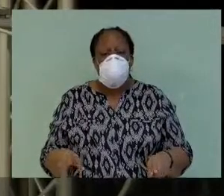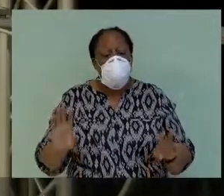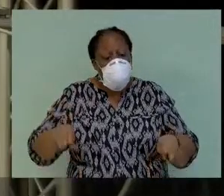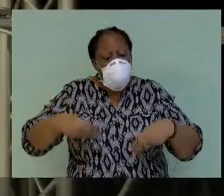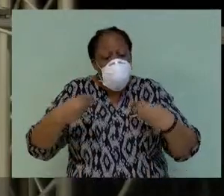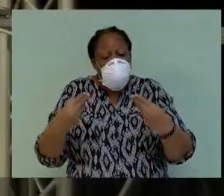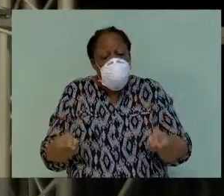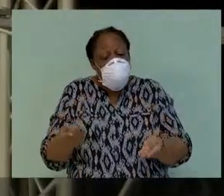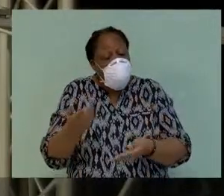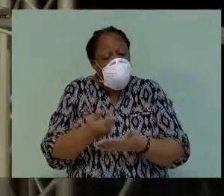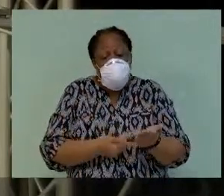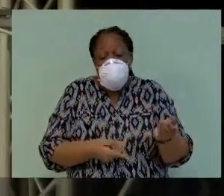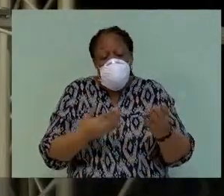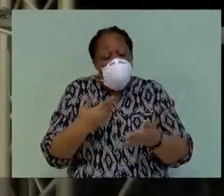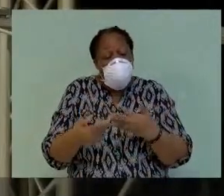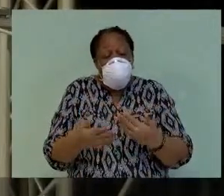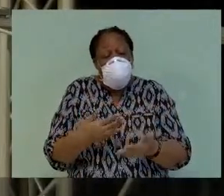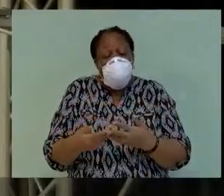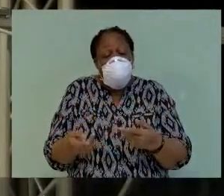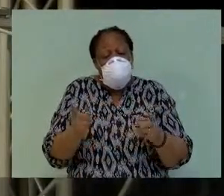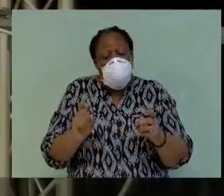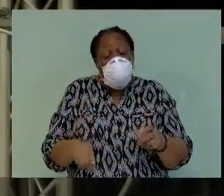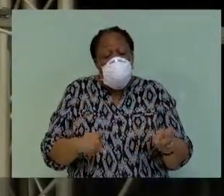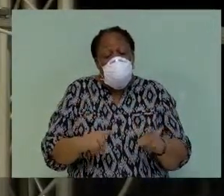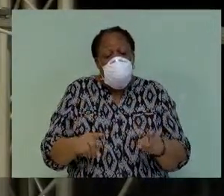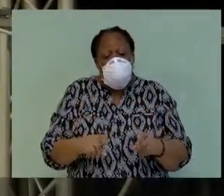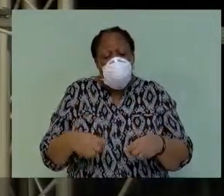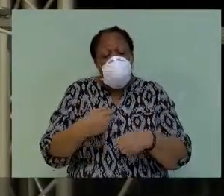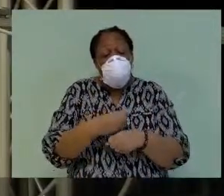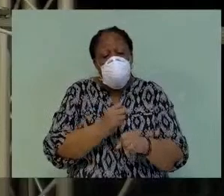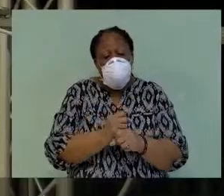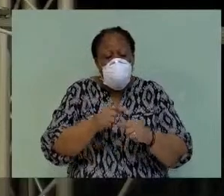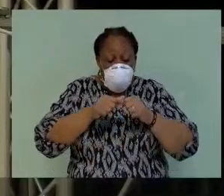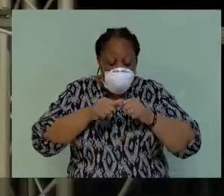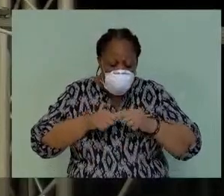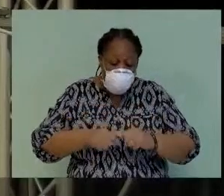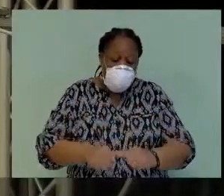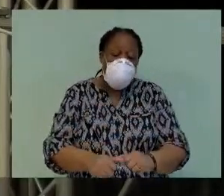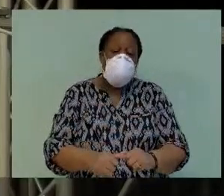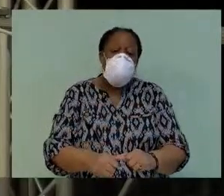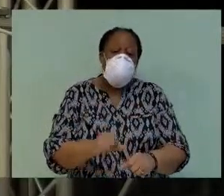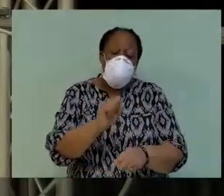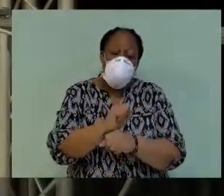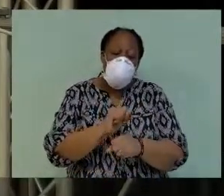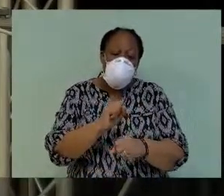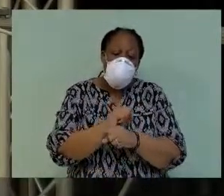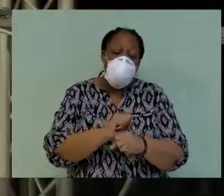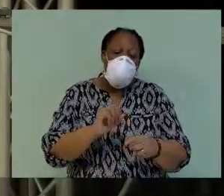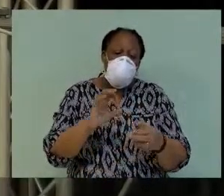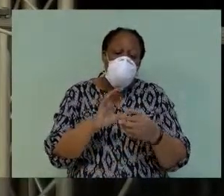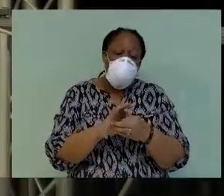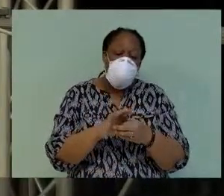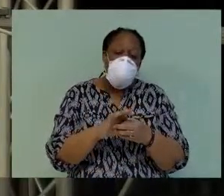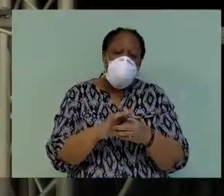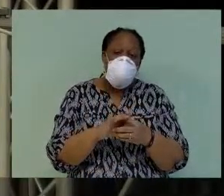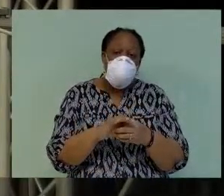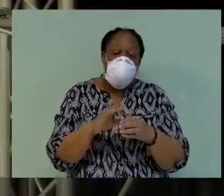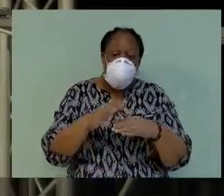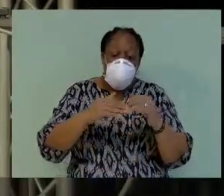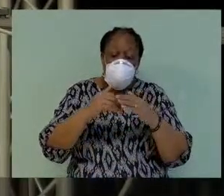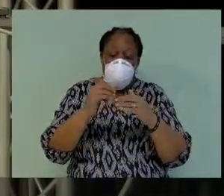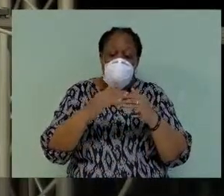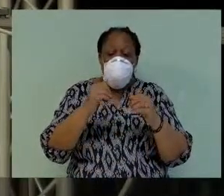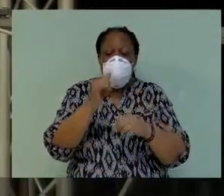is we have to do in our organization to make us continue the work of economic life of our country